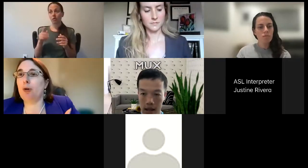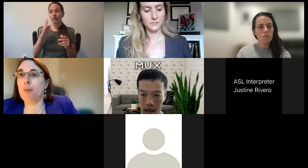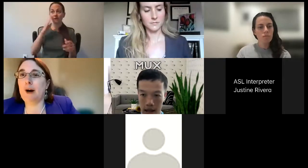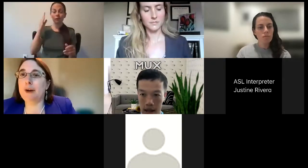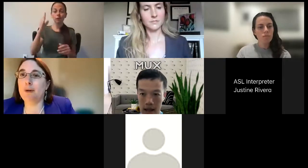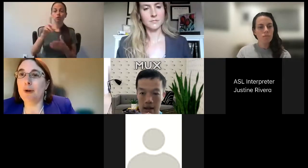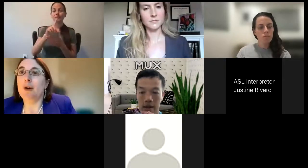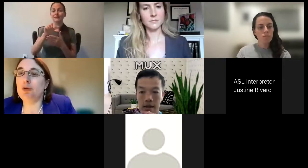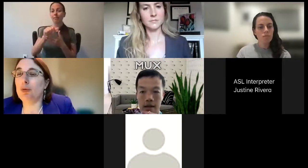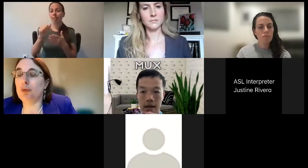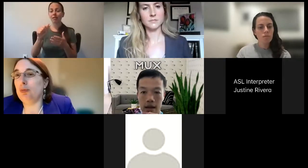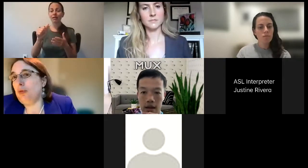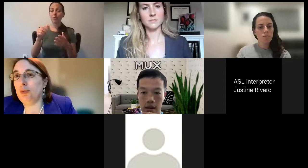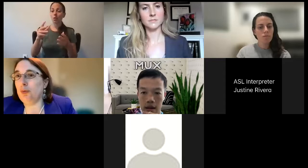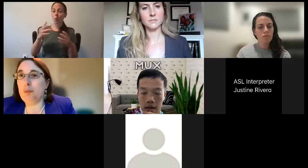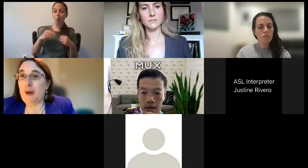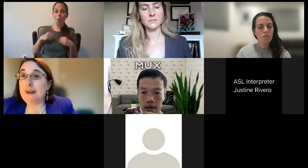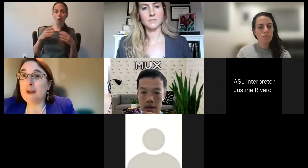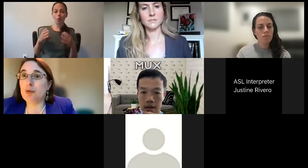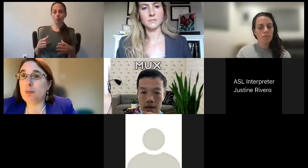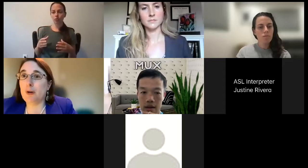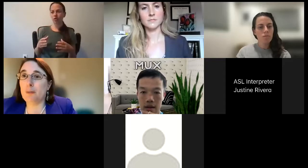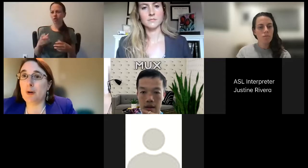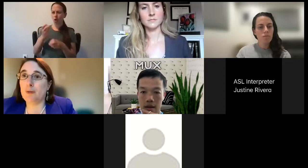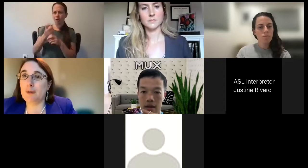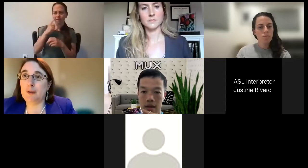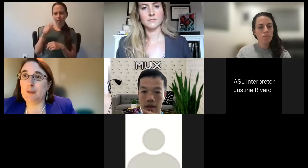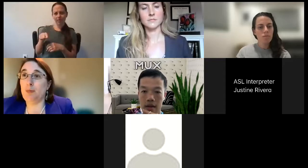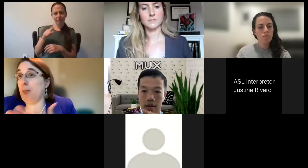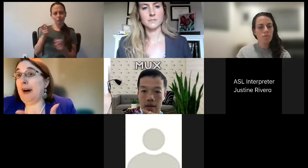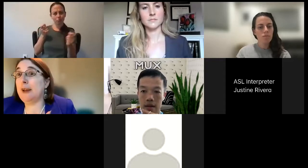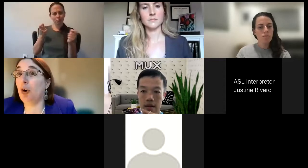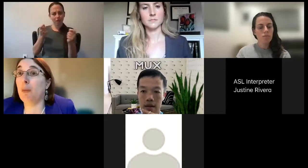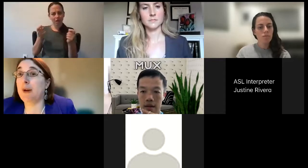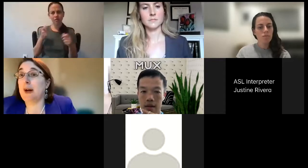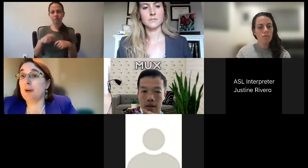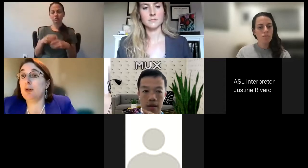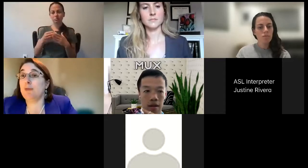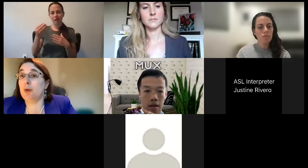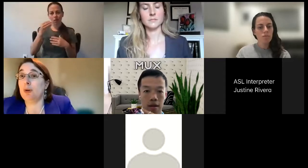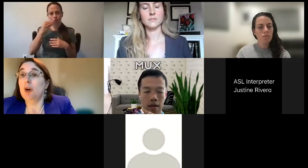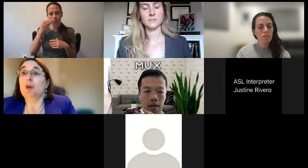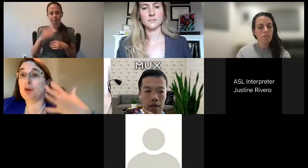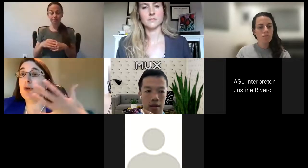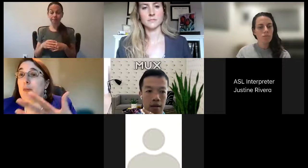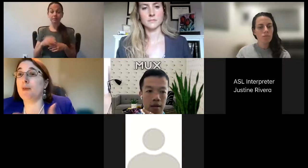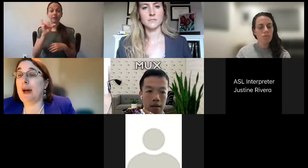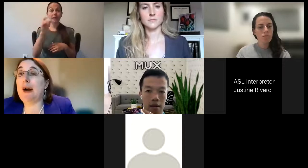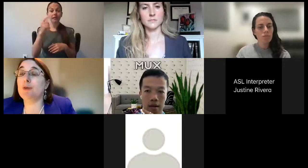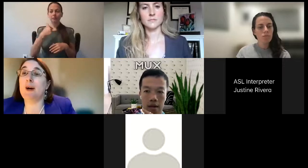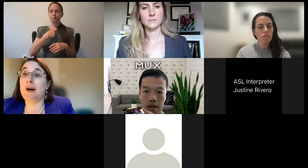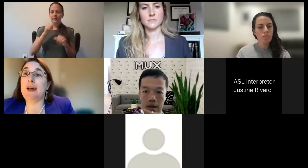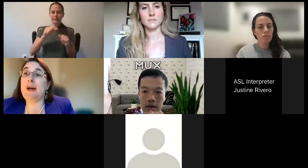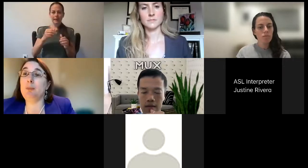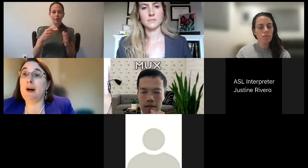disabled home buyer to manage buying a home. Like I could afford so much more of a